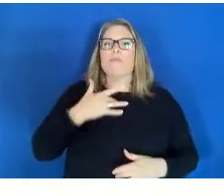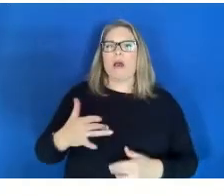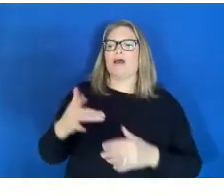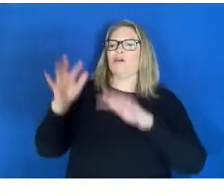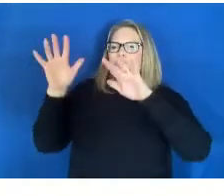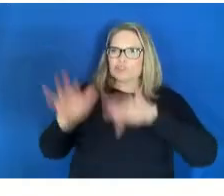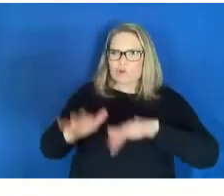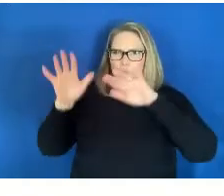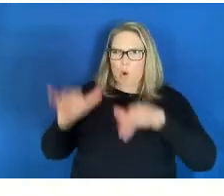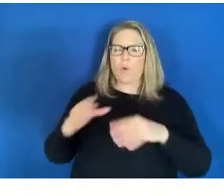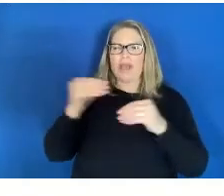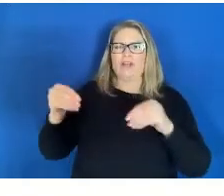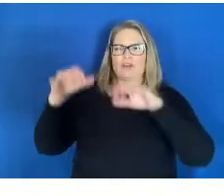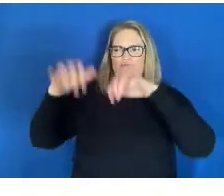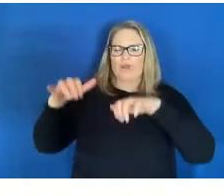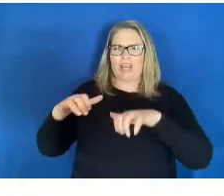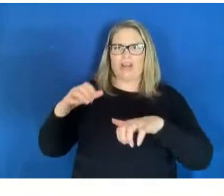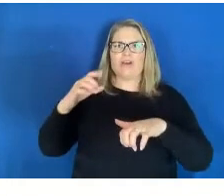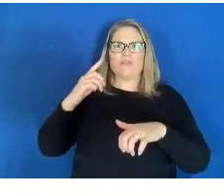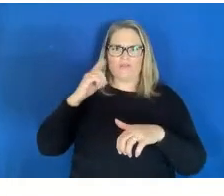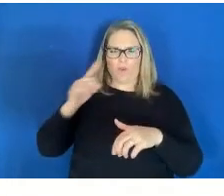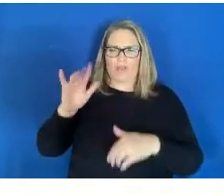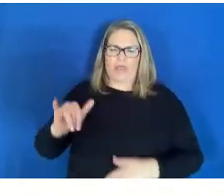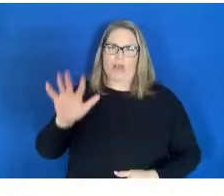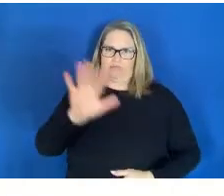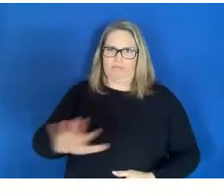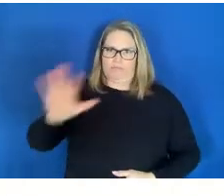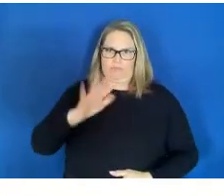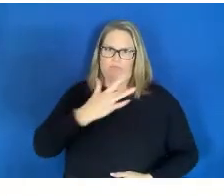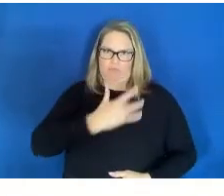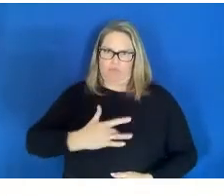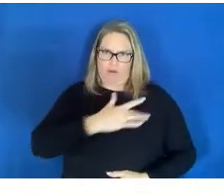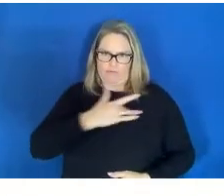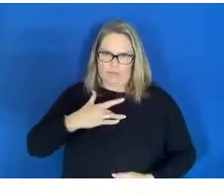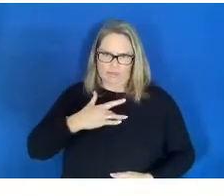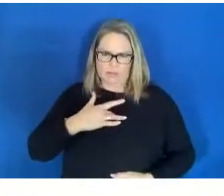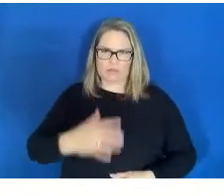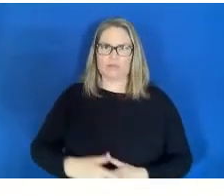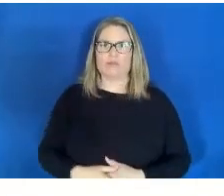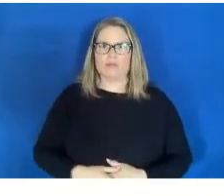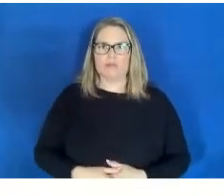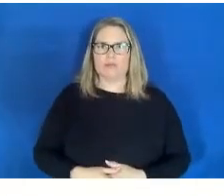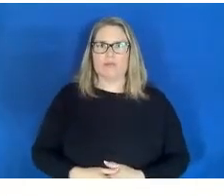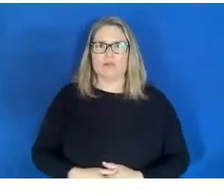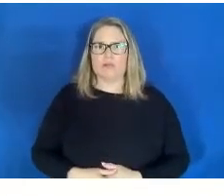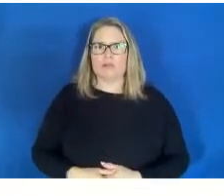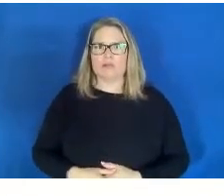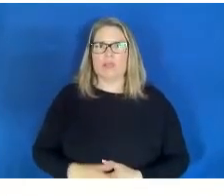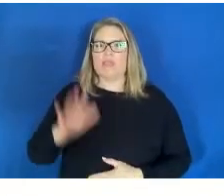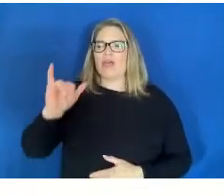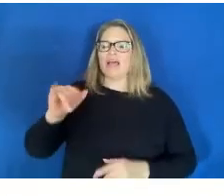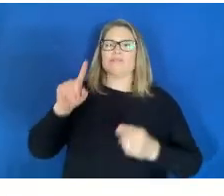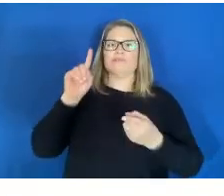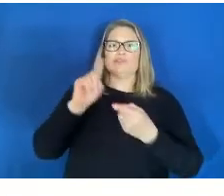snow, and it's for the province and the surroundings, which would include the basin up into northern Maine.